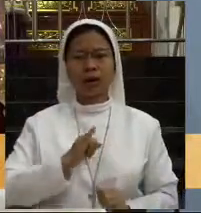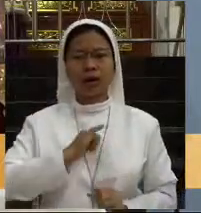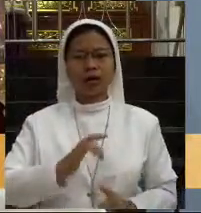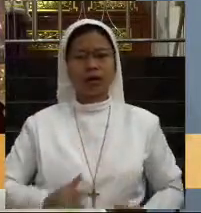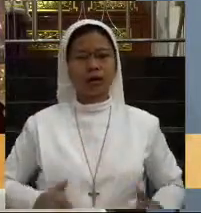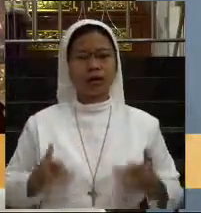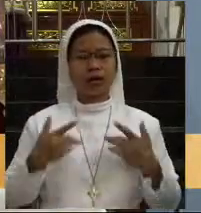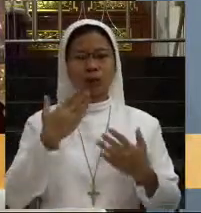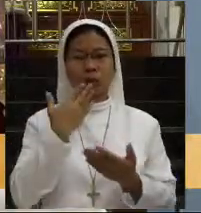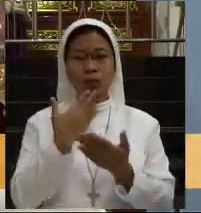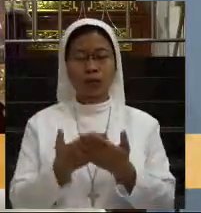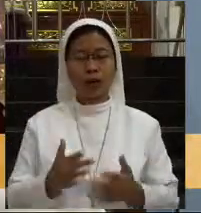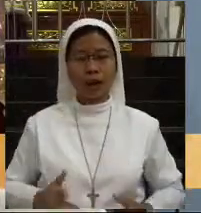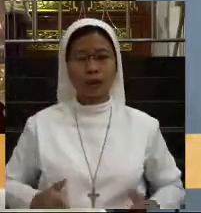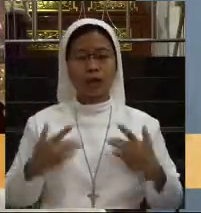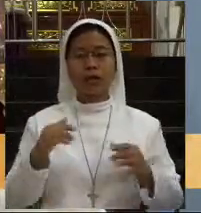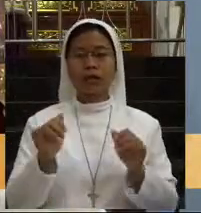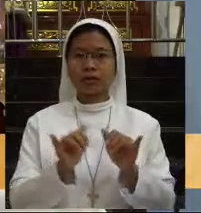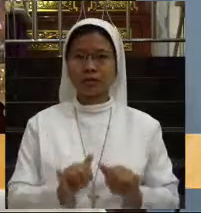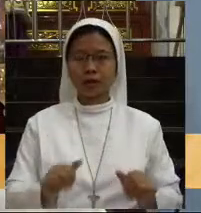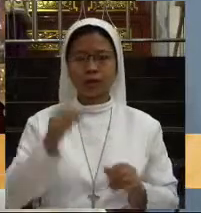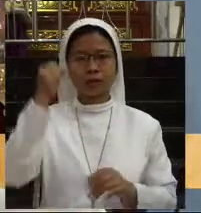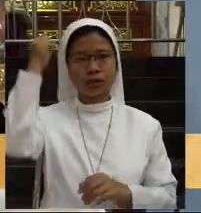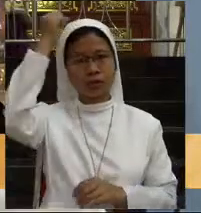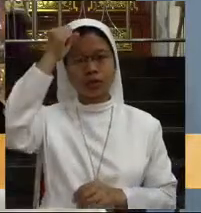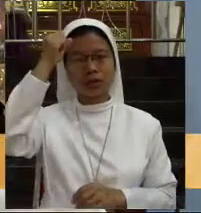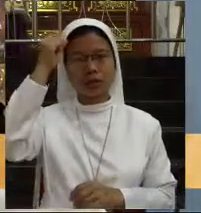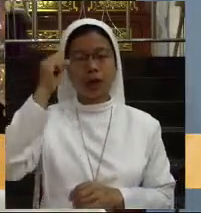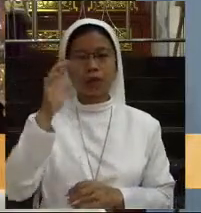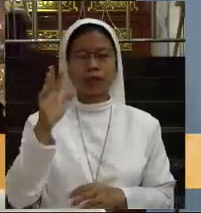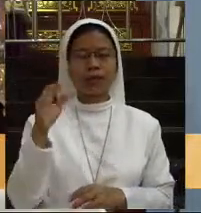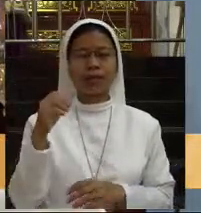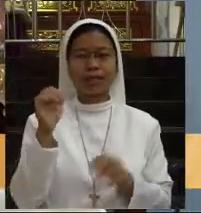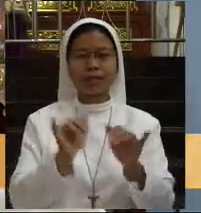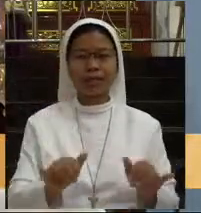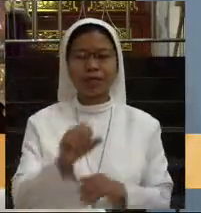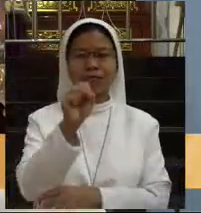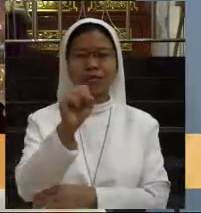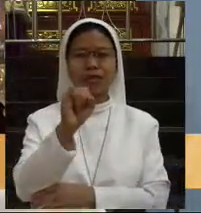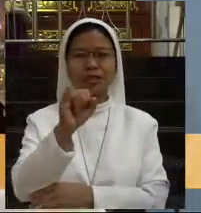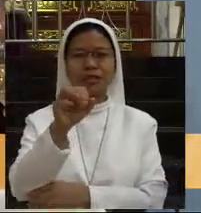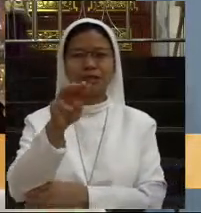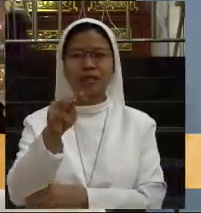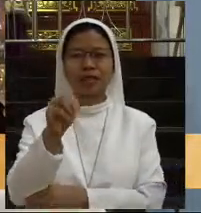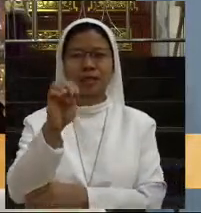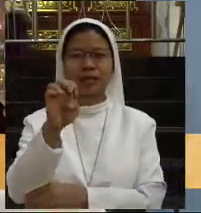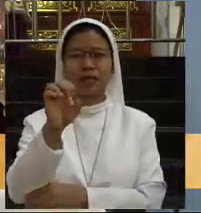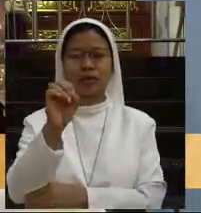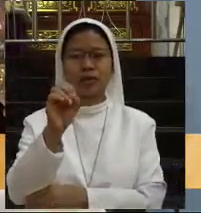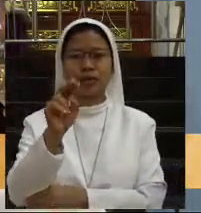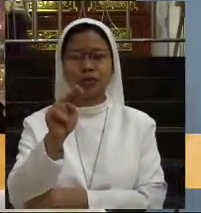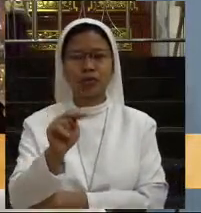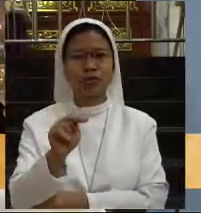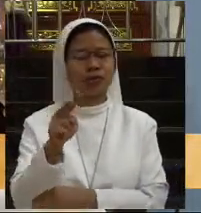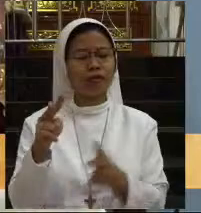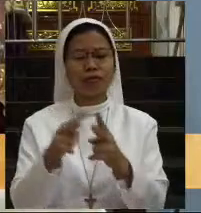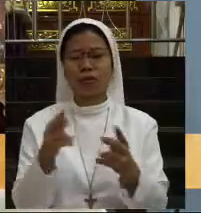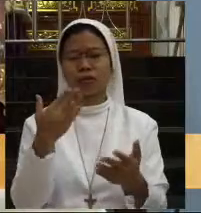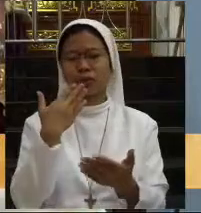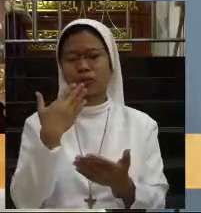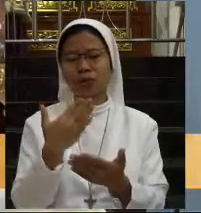a beautiful life, so when he discovered the Lord all the more, he was ready to go. But for